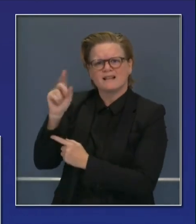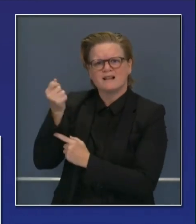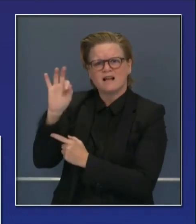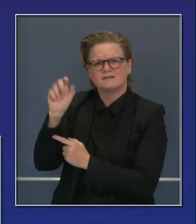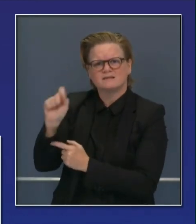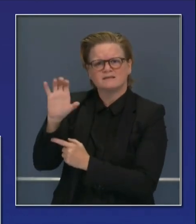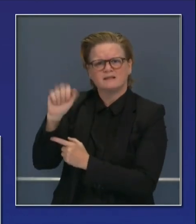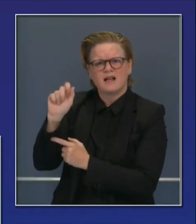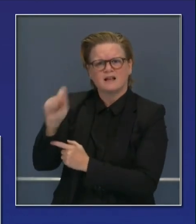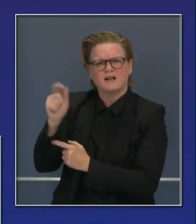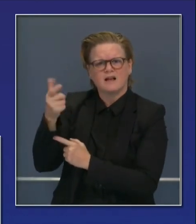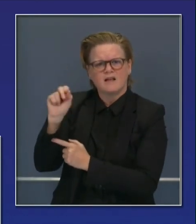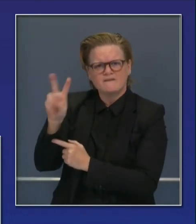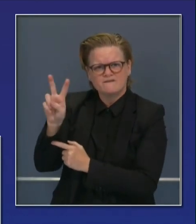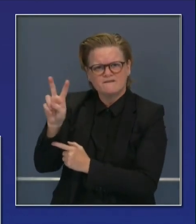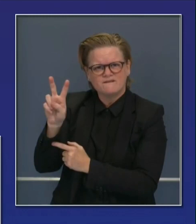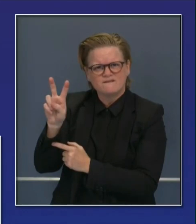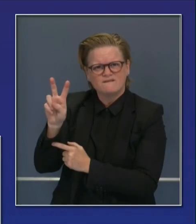covid19.ca.gov website,